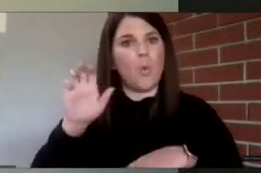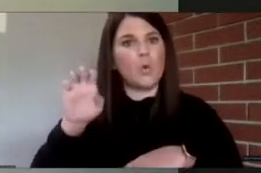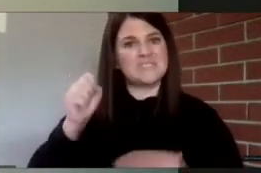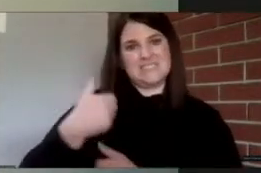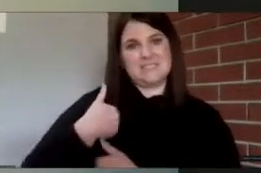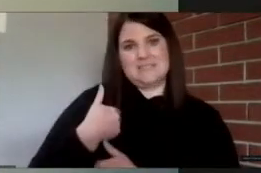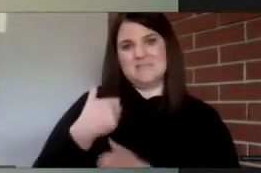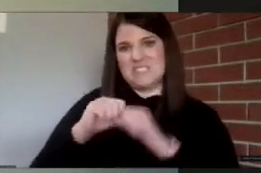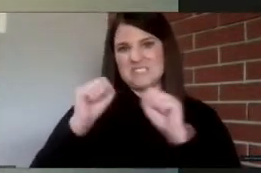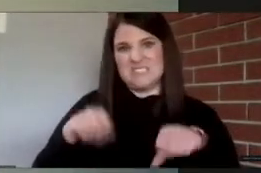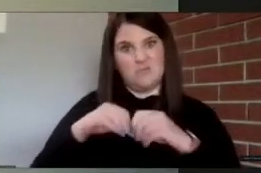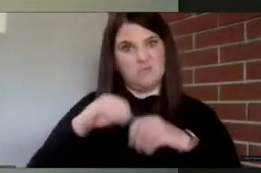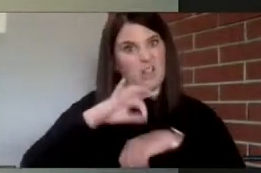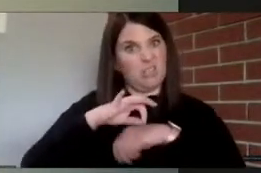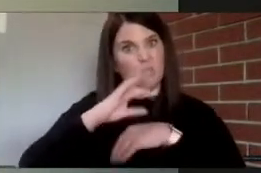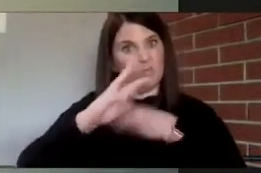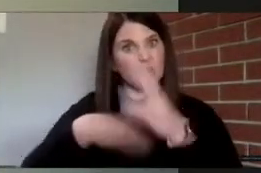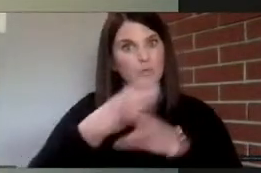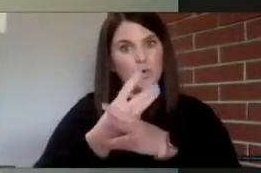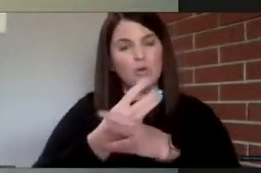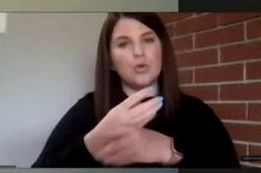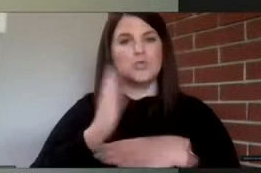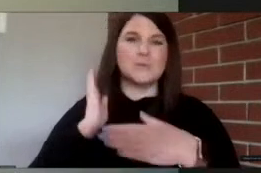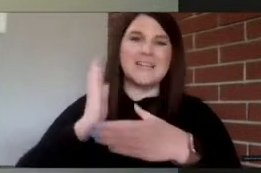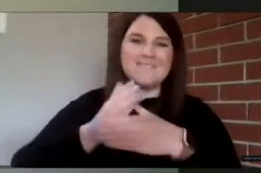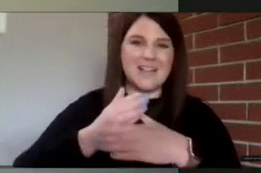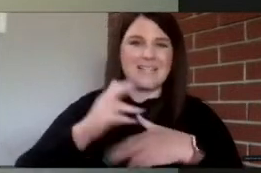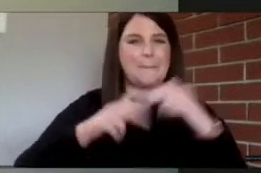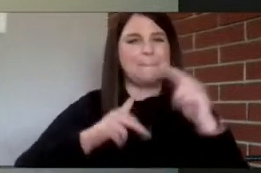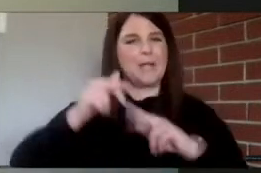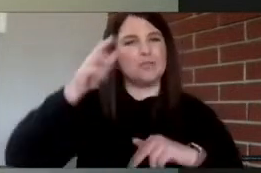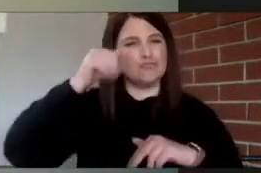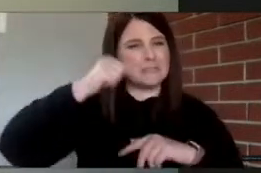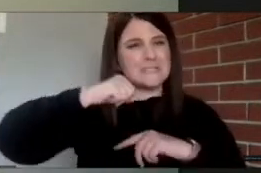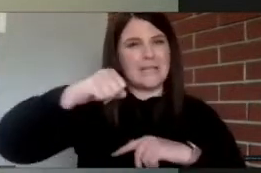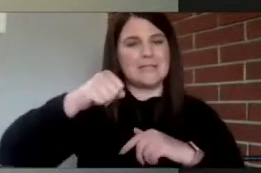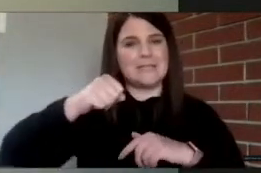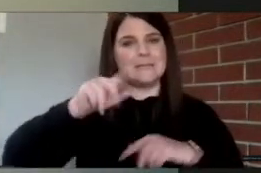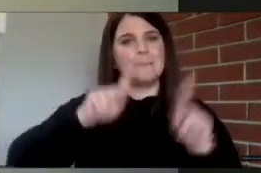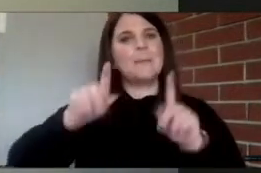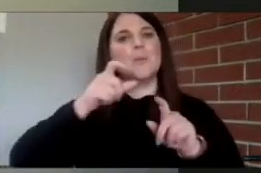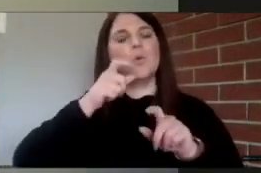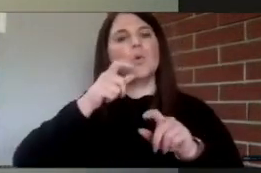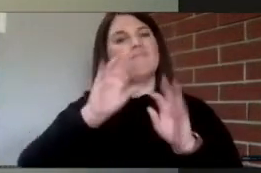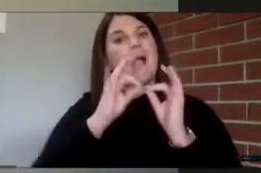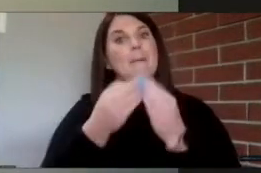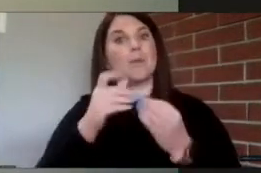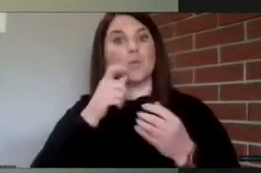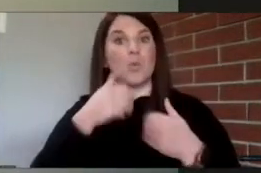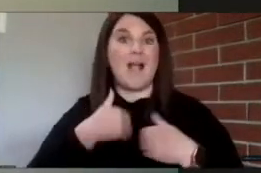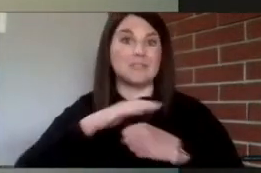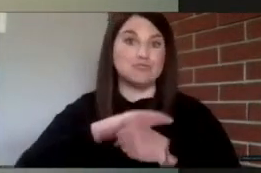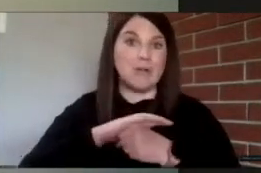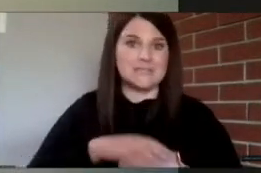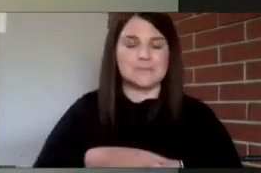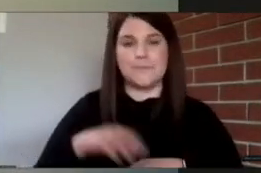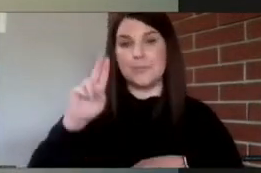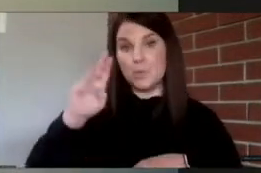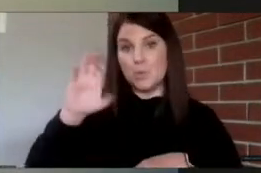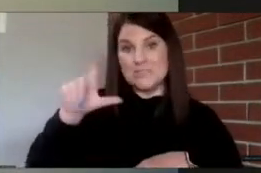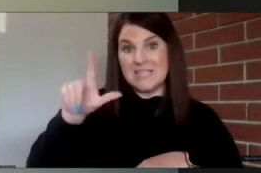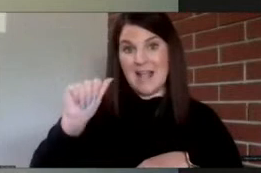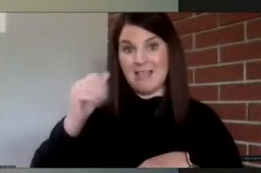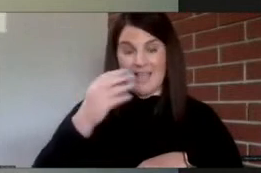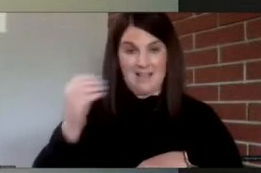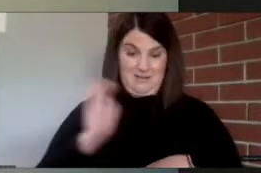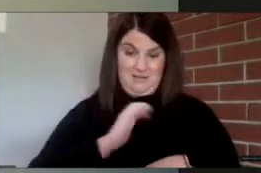globally as an intervention to build resilience amongst families that are facing stress. UCLA and our team are